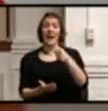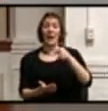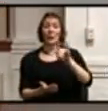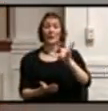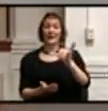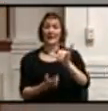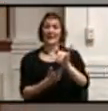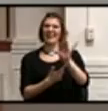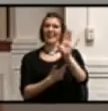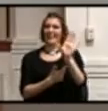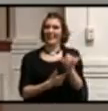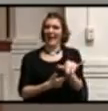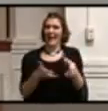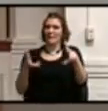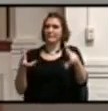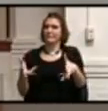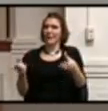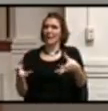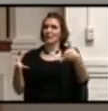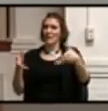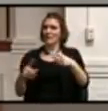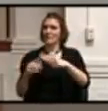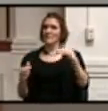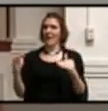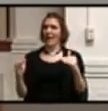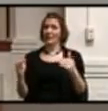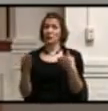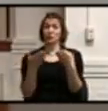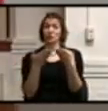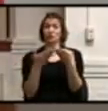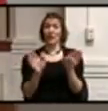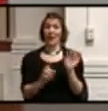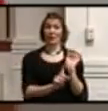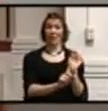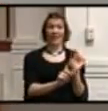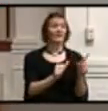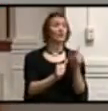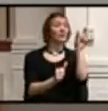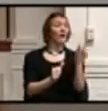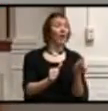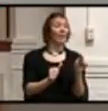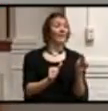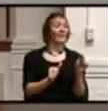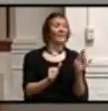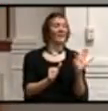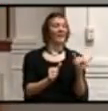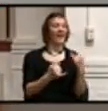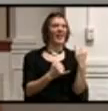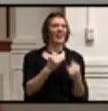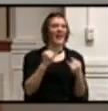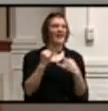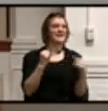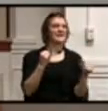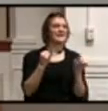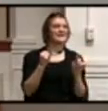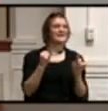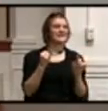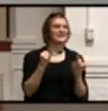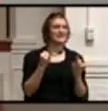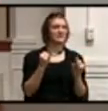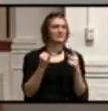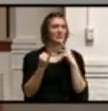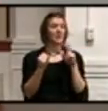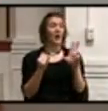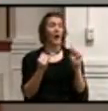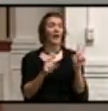we show our fund balance. And you can see the general fund, the first column there, the last line, shows